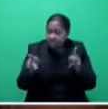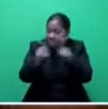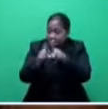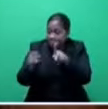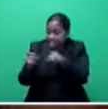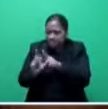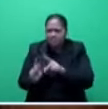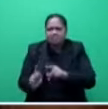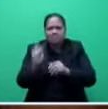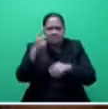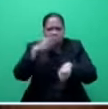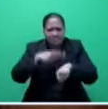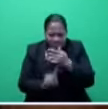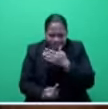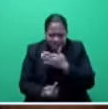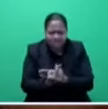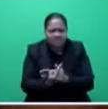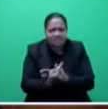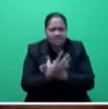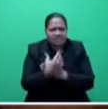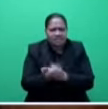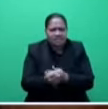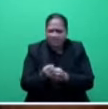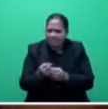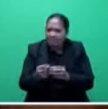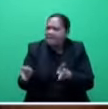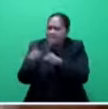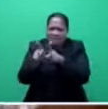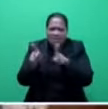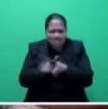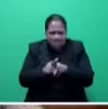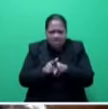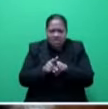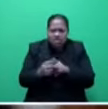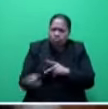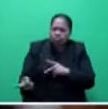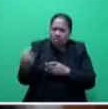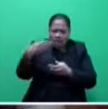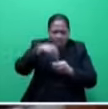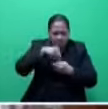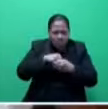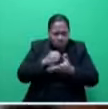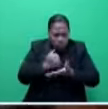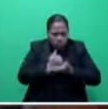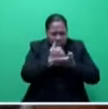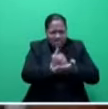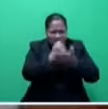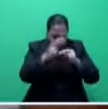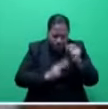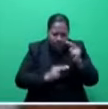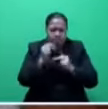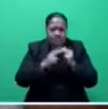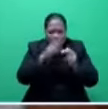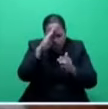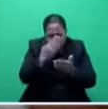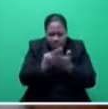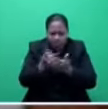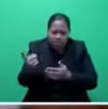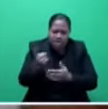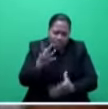other our bilateral partners who want to come up and assist us in rebuilding. Hopefully I'll be able to update the House in the near sitting.